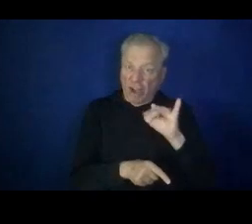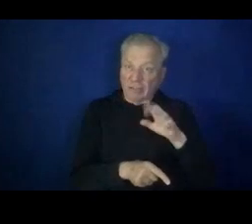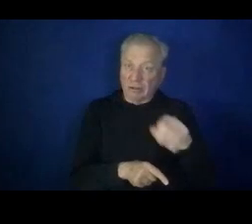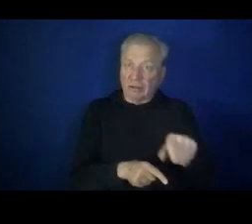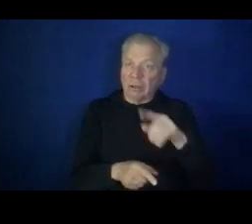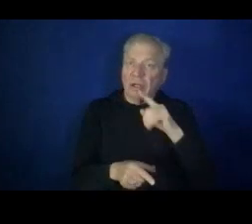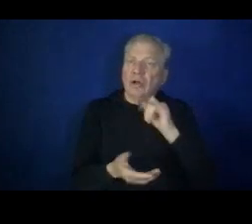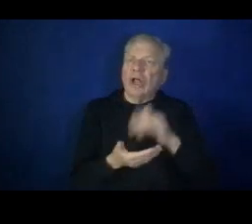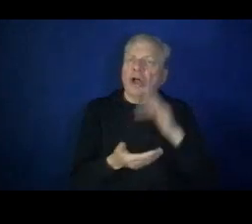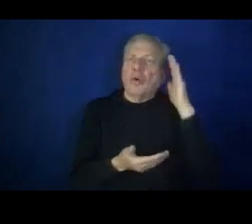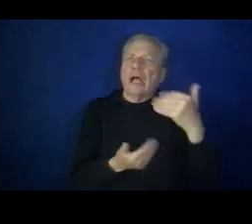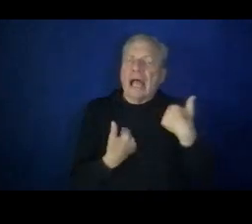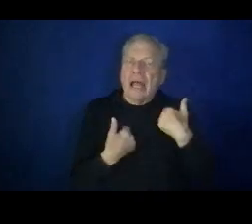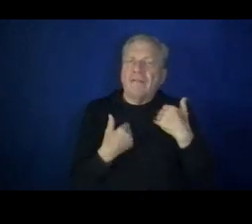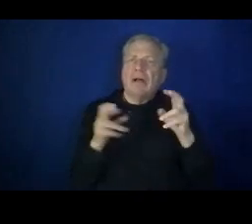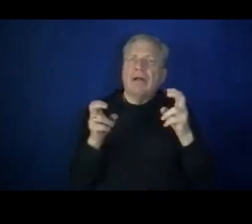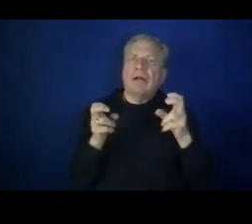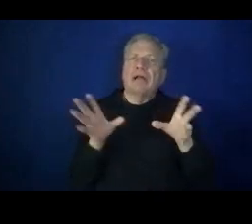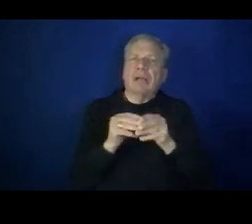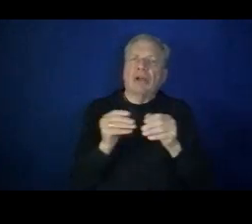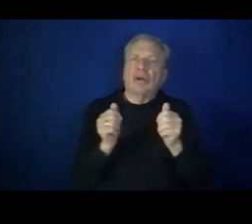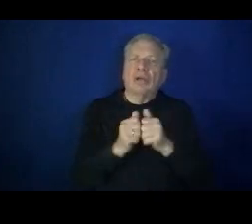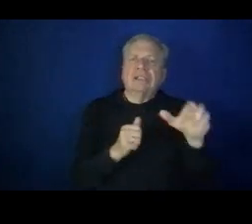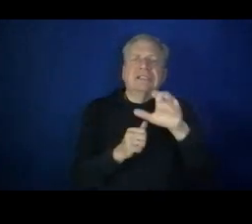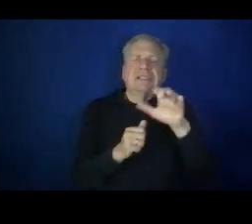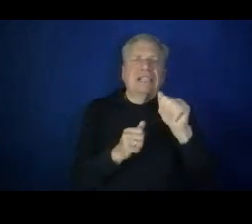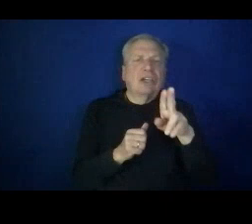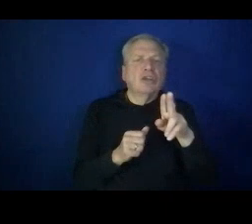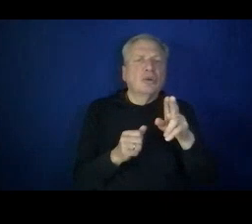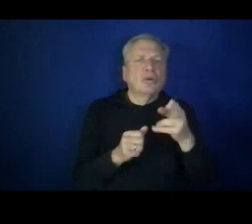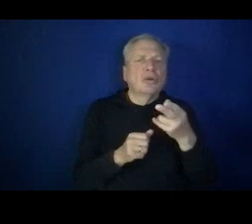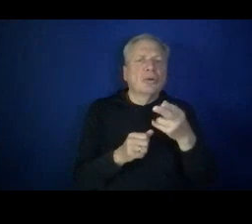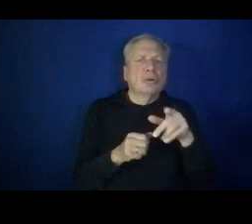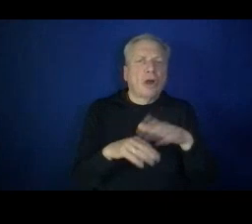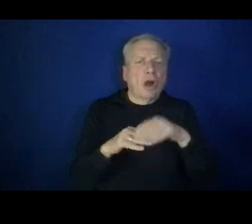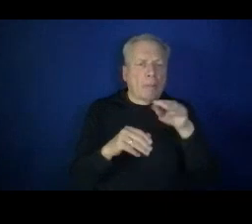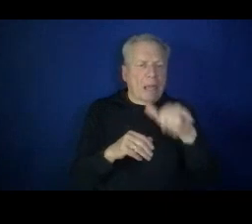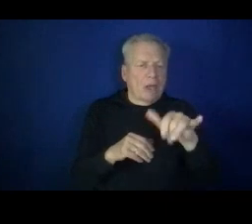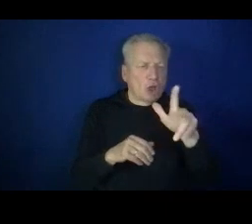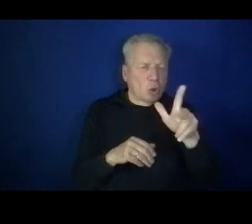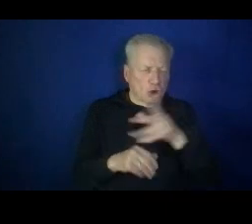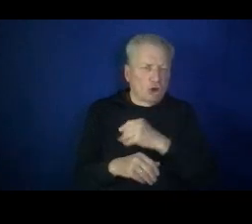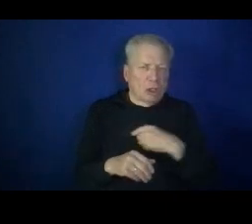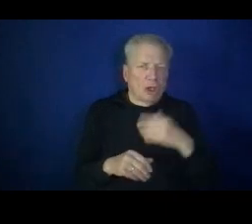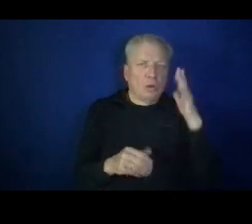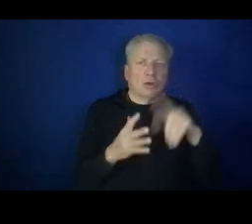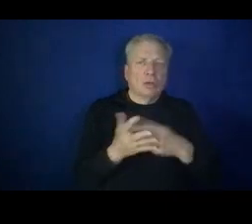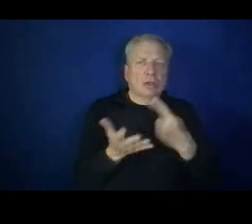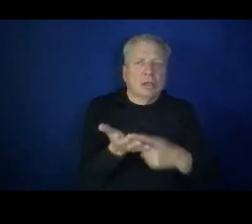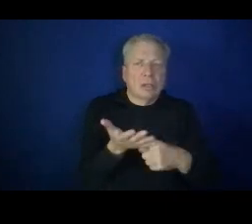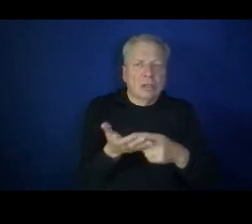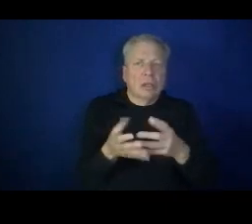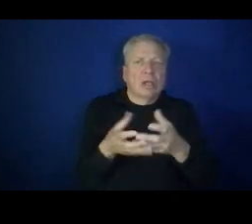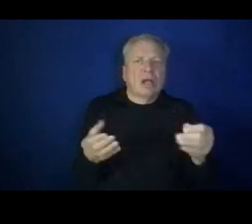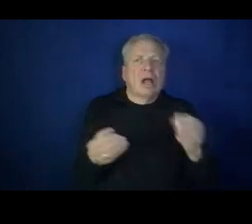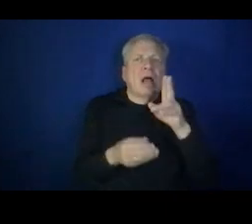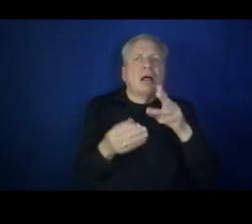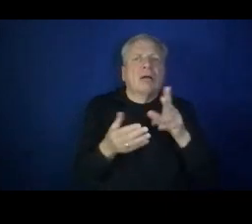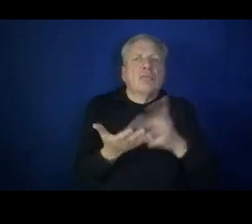is going to be holding a meeting with the CUA holders on May 23rd, where we're going to go into a lot of CUA program updates